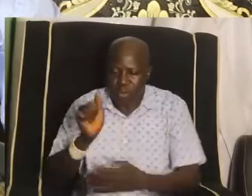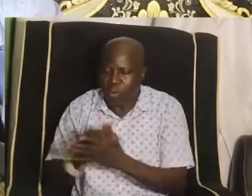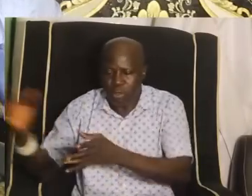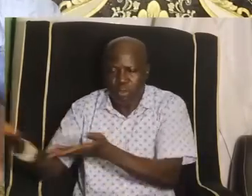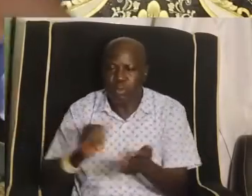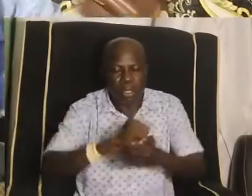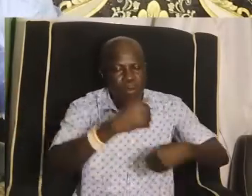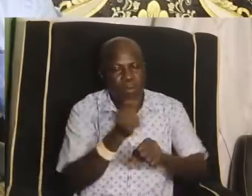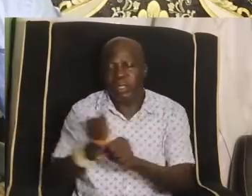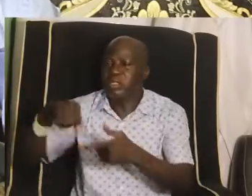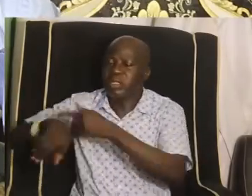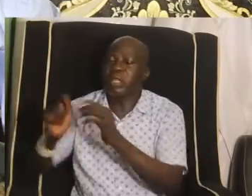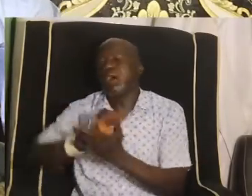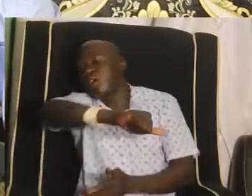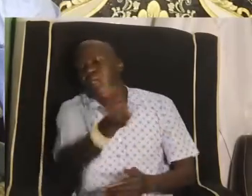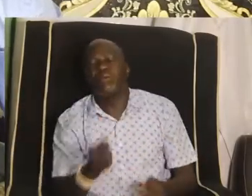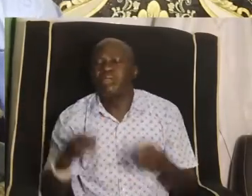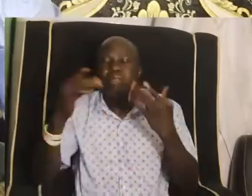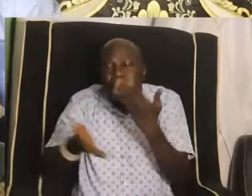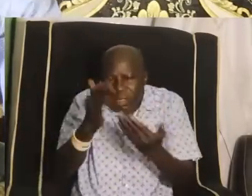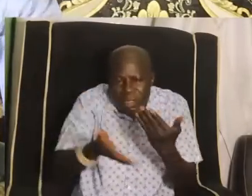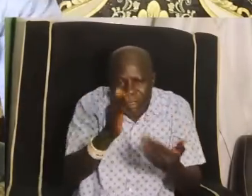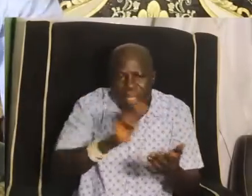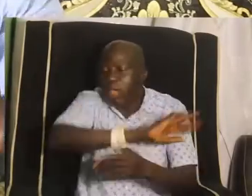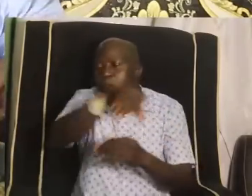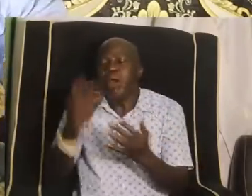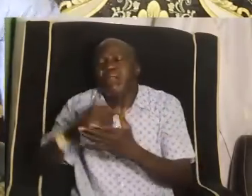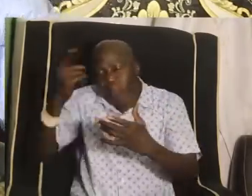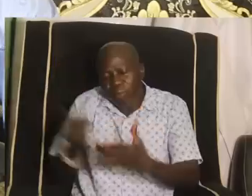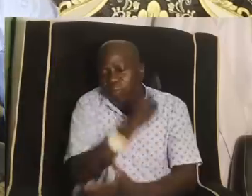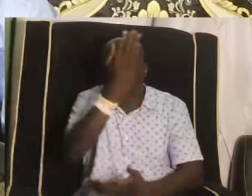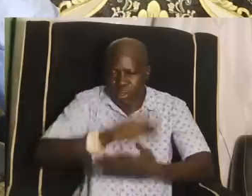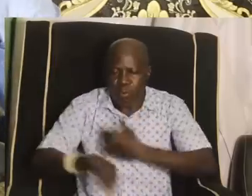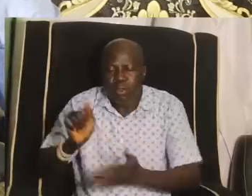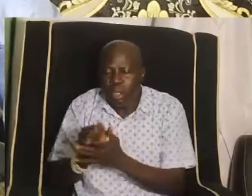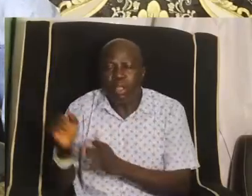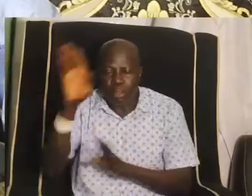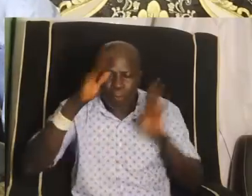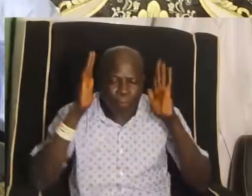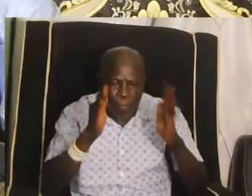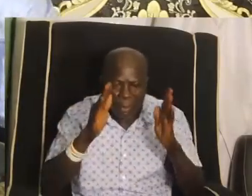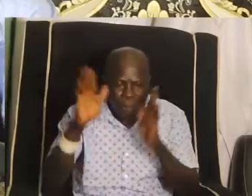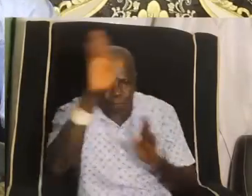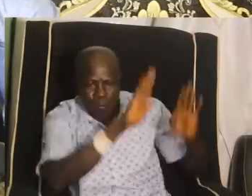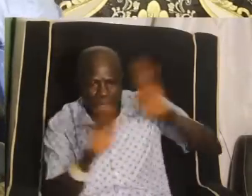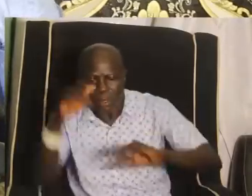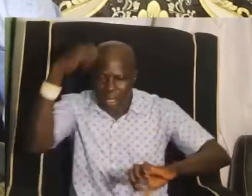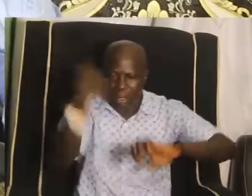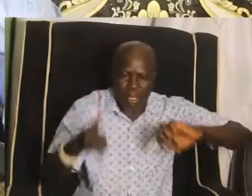easy, it can skip through. Other will be easy. Because it's the firstborn that deals with